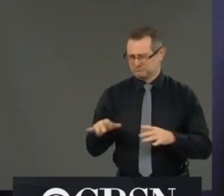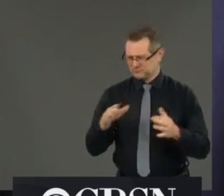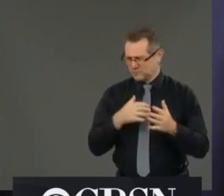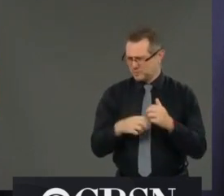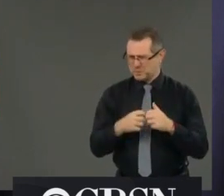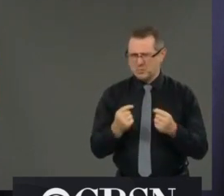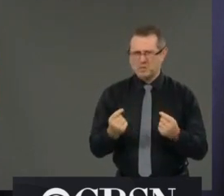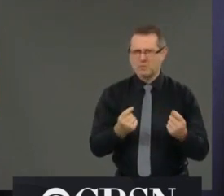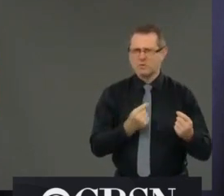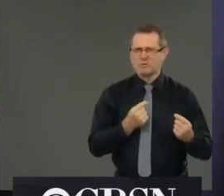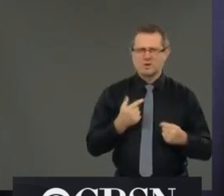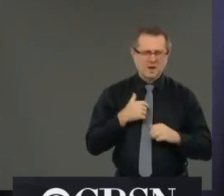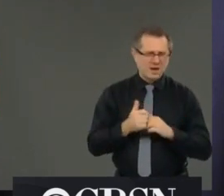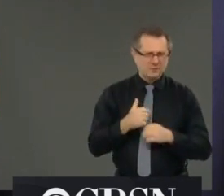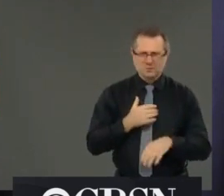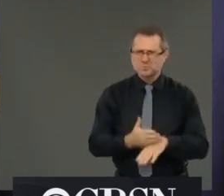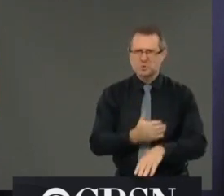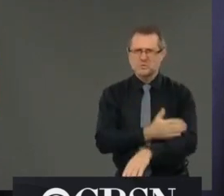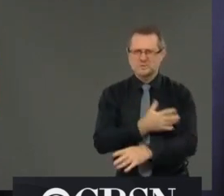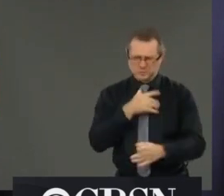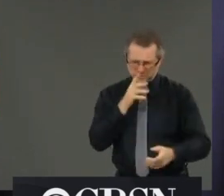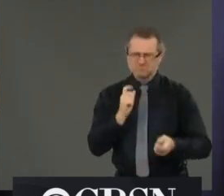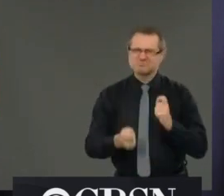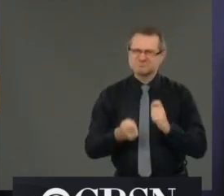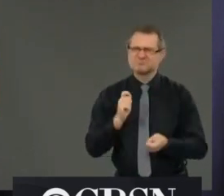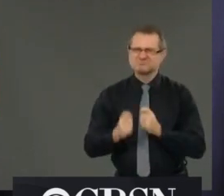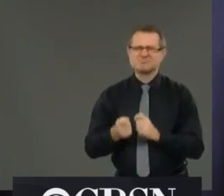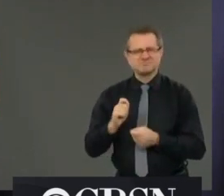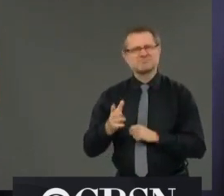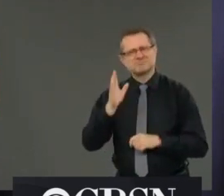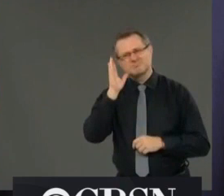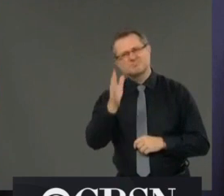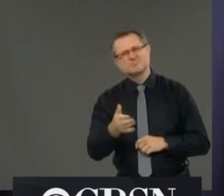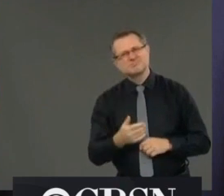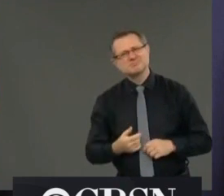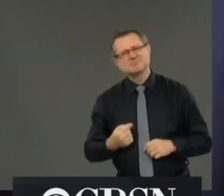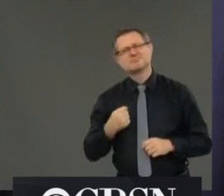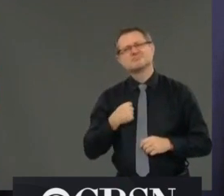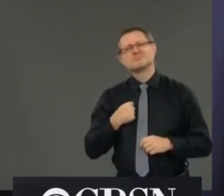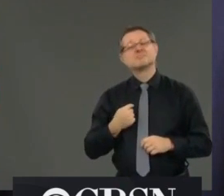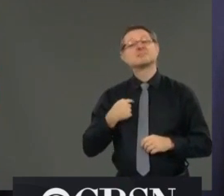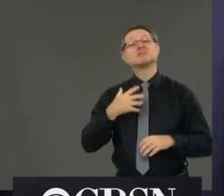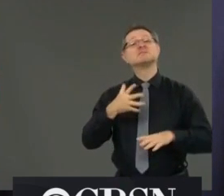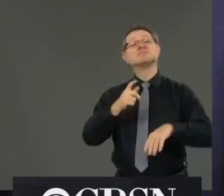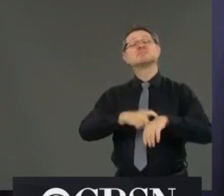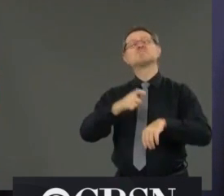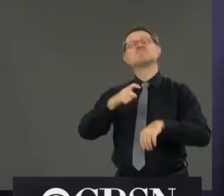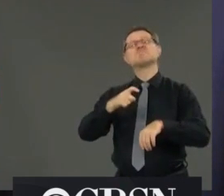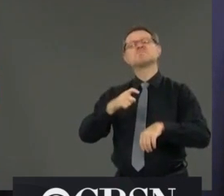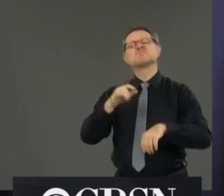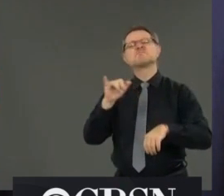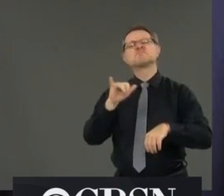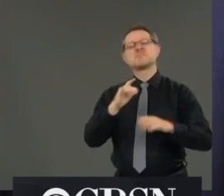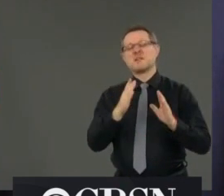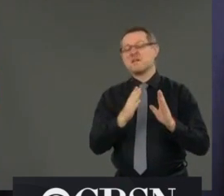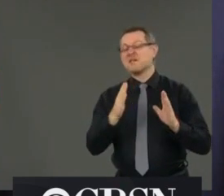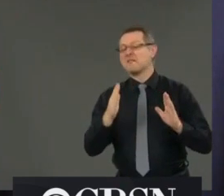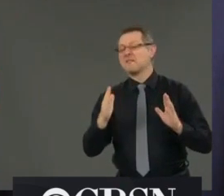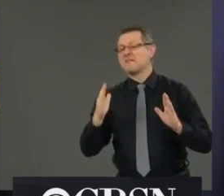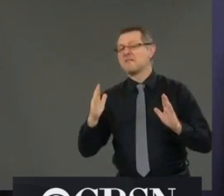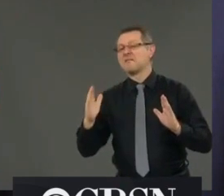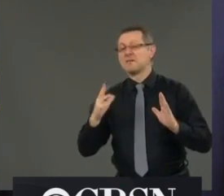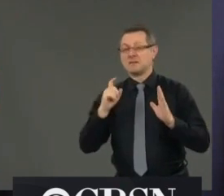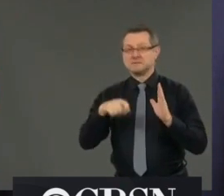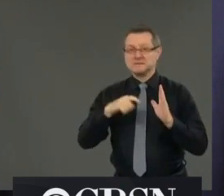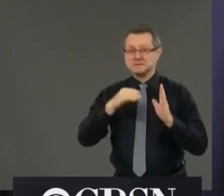better. And then there's a whole electoral time clock by when ballots have to be mailed, et cetera. But I